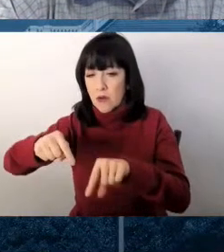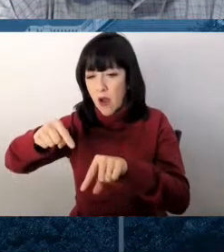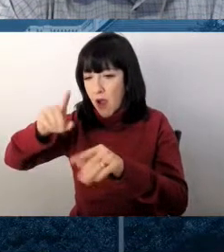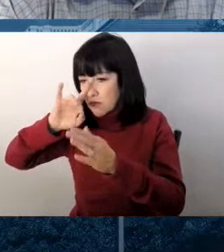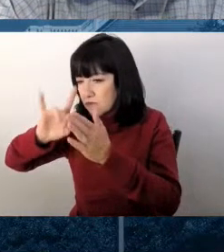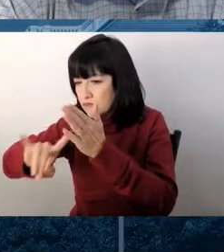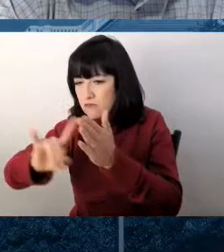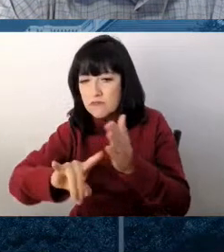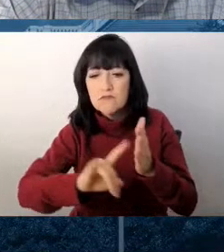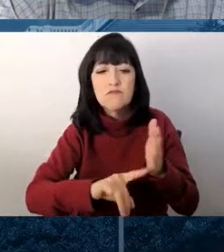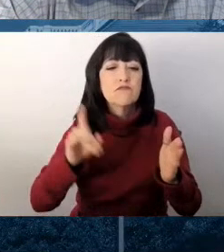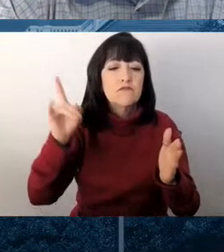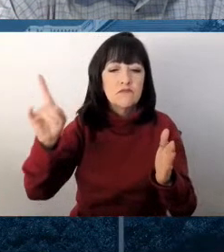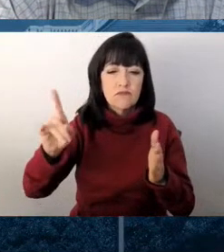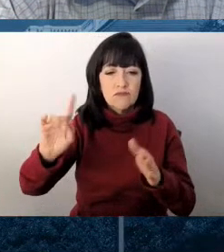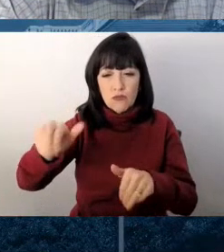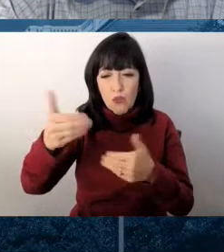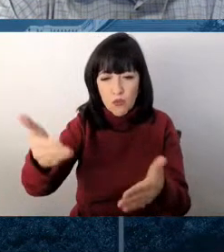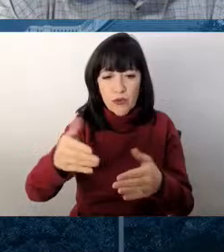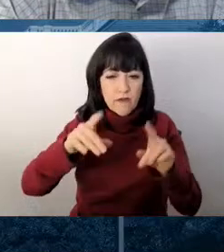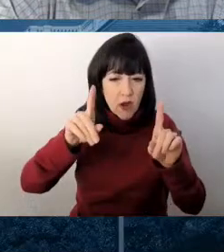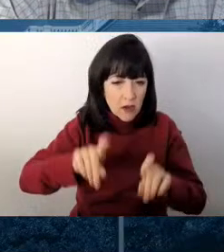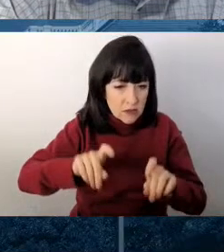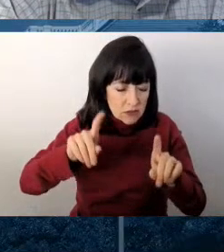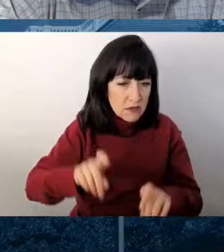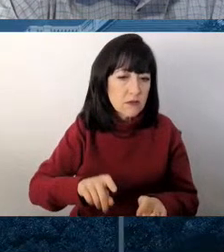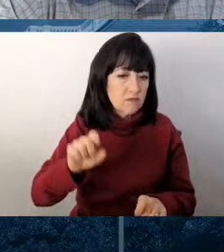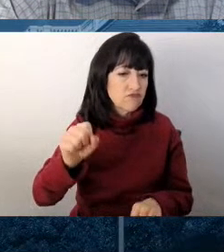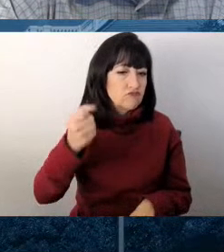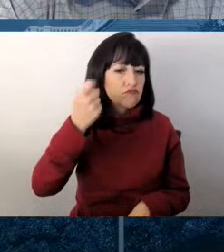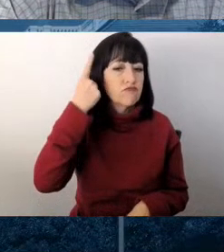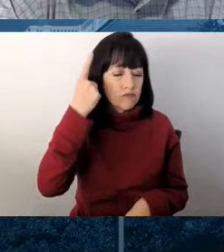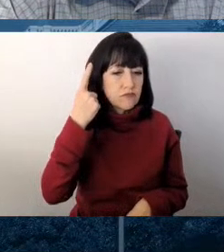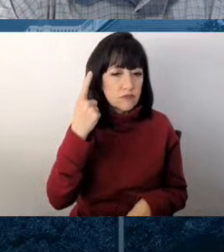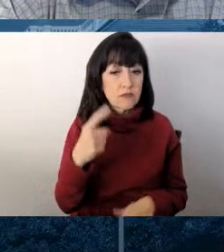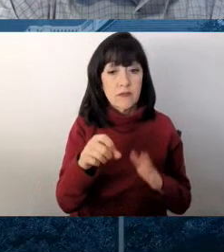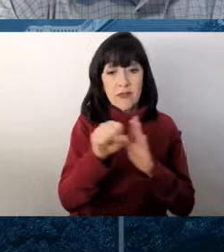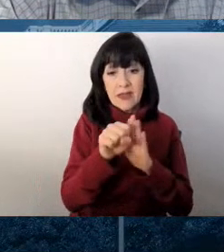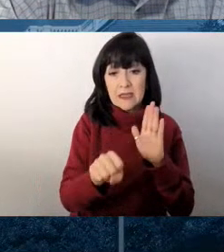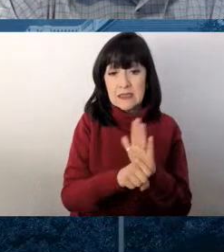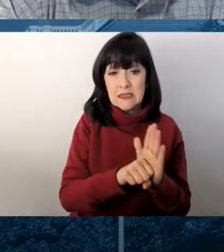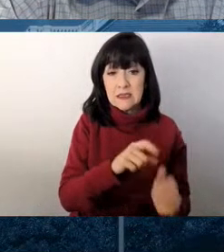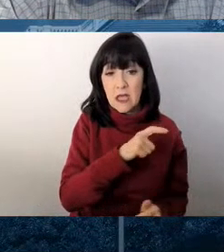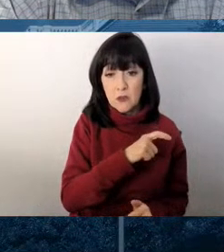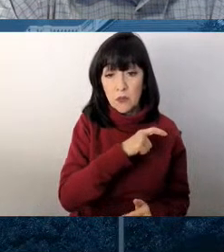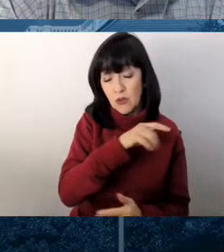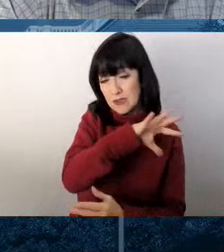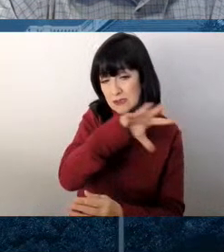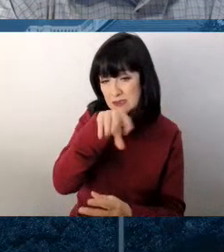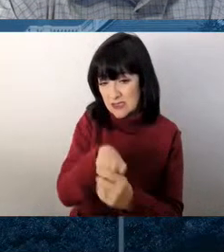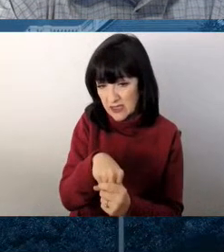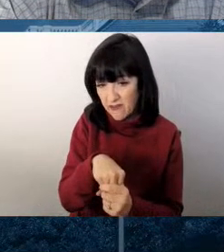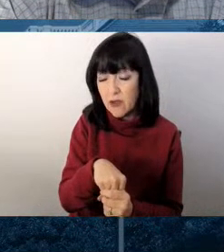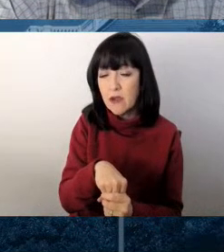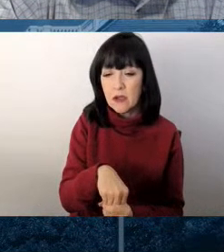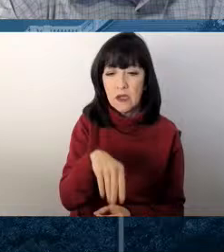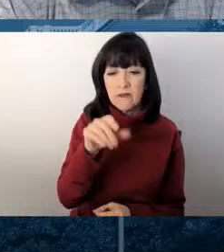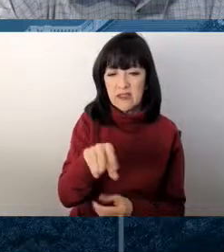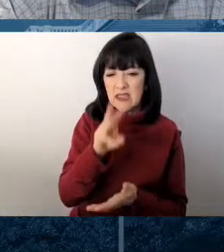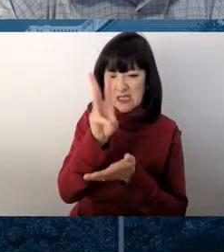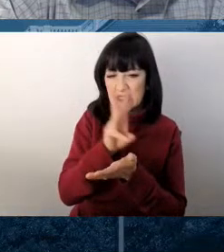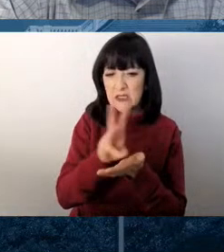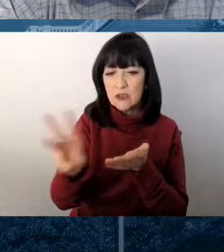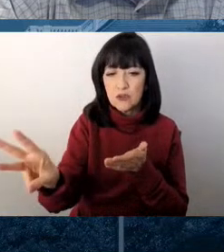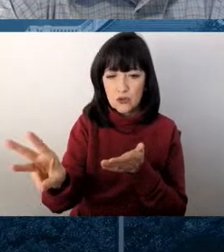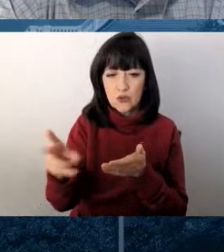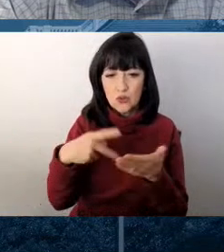well as DelDOT and state police to assist us. And this is going to be a 6-day-a-week program that will do up to 1,000 tests a day. You do have